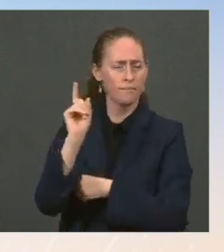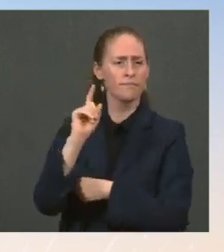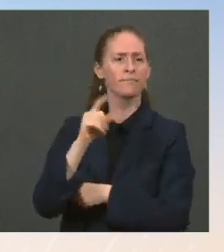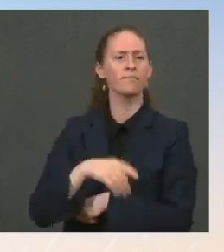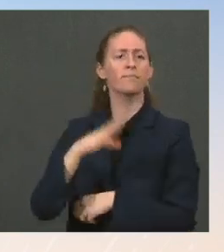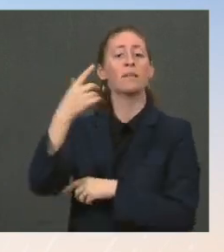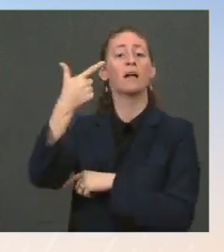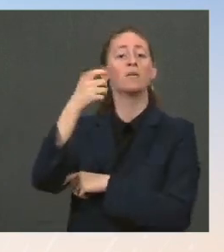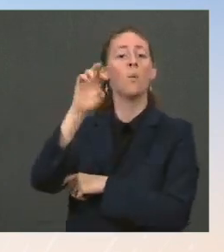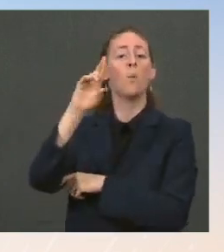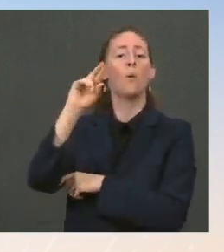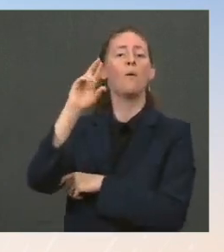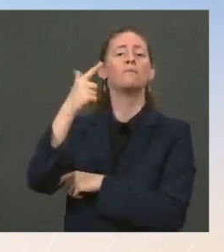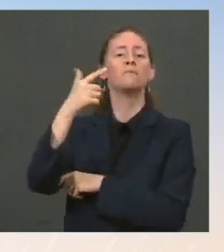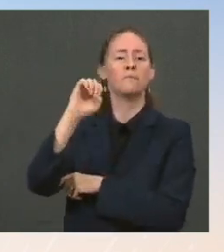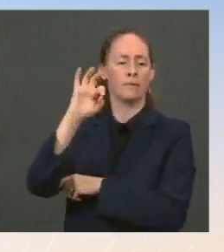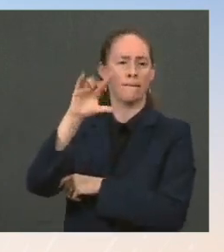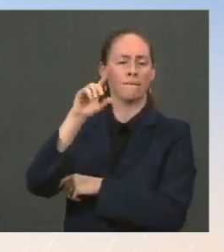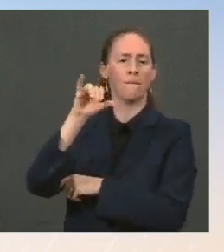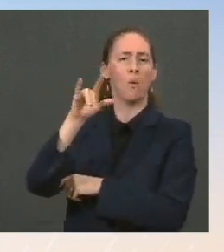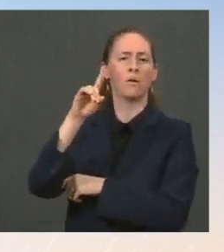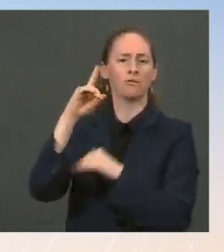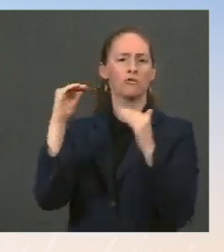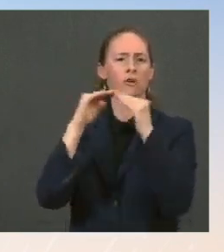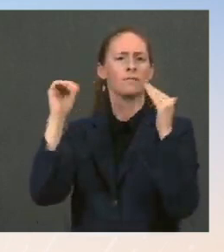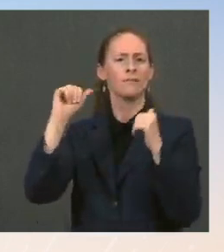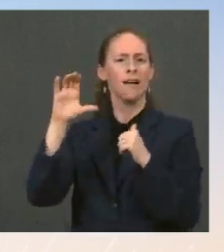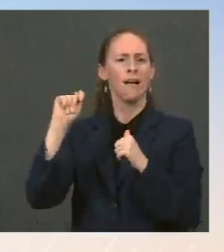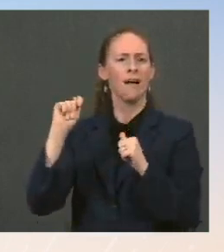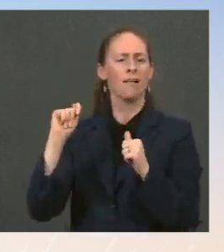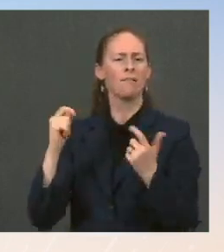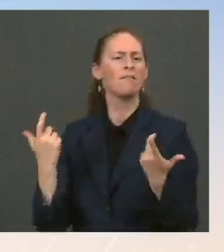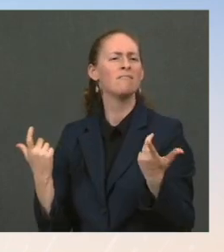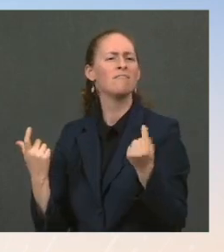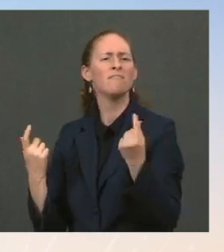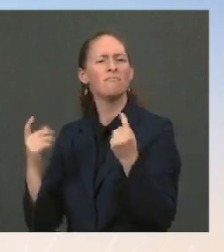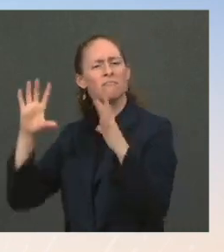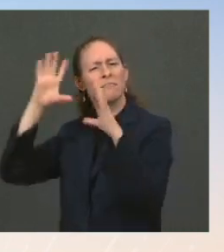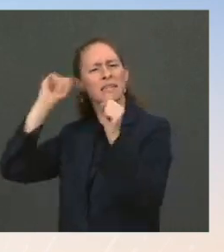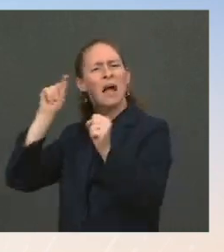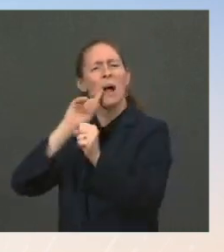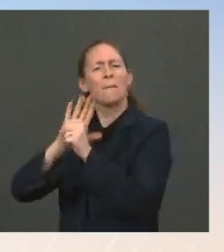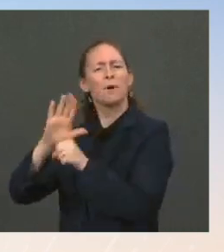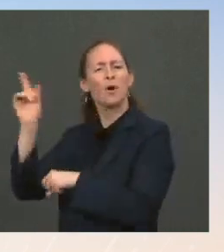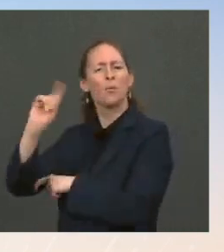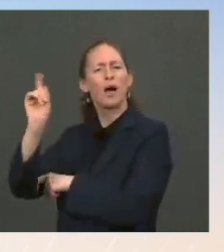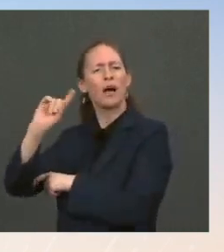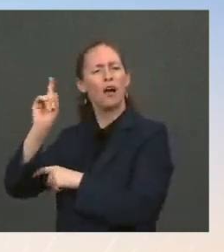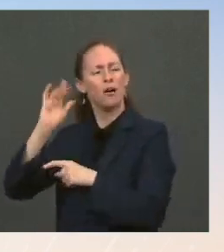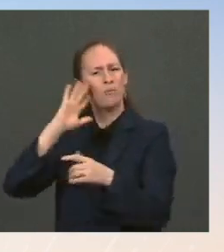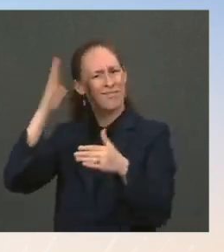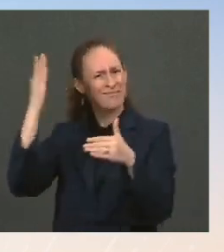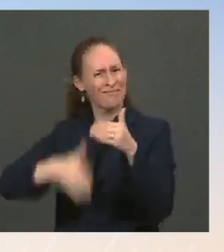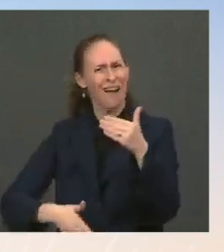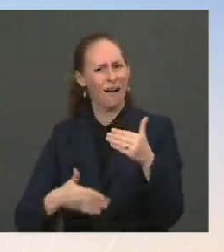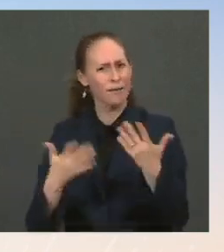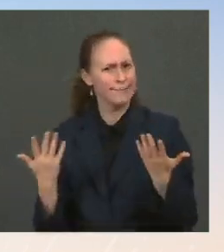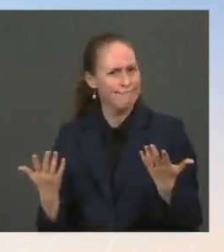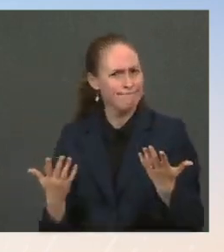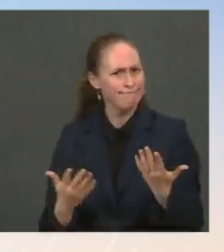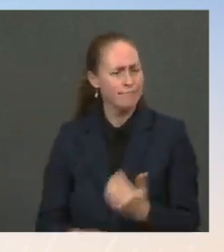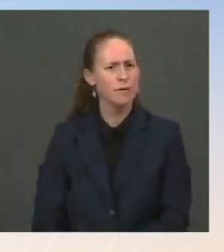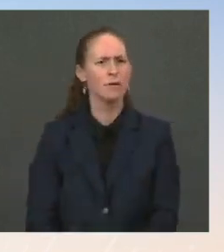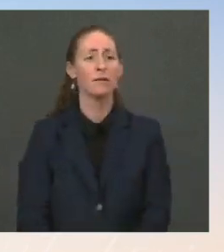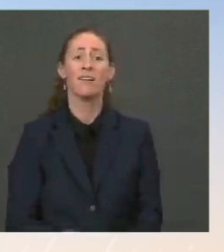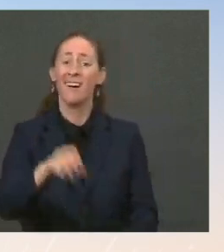is he expected to do? What is he planning on committing to make sure these things happen? He wants to get both done. He wants to sign them into law.